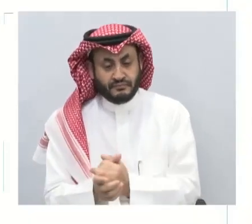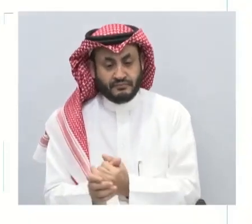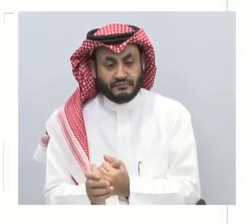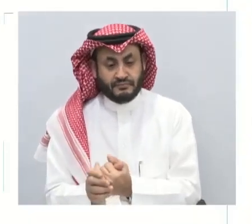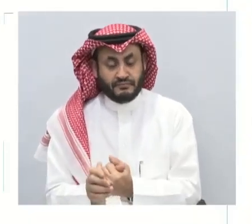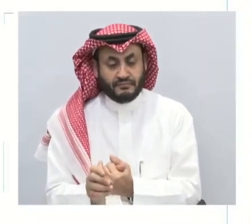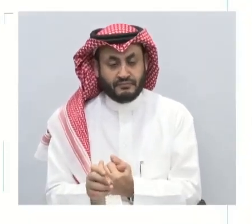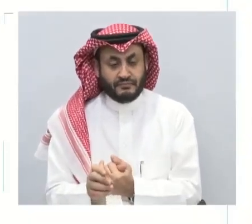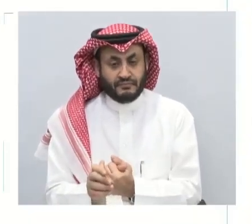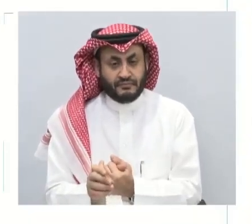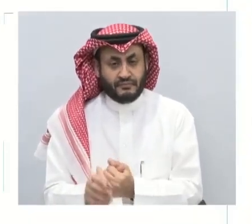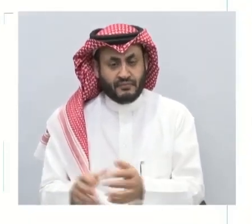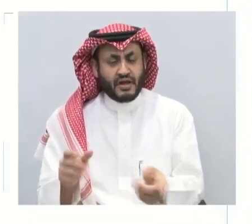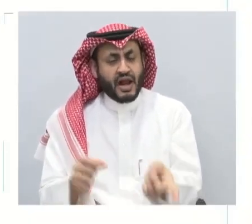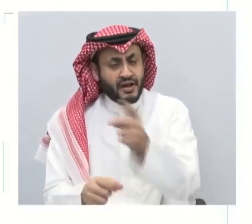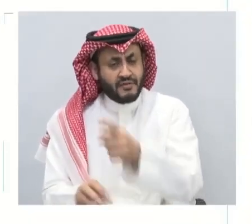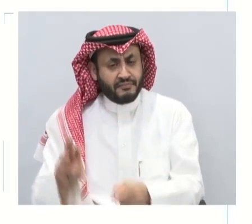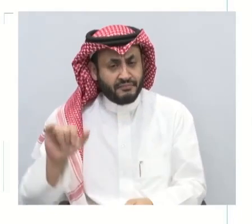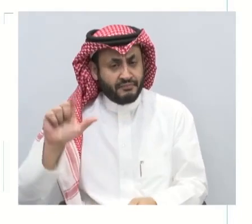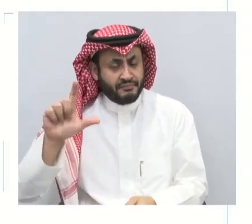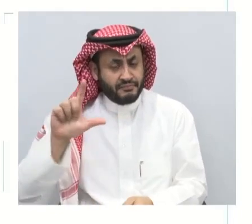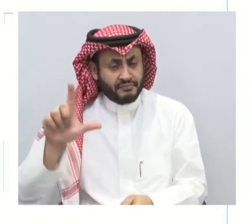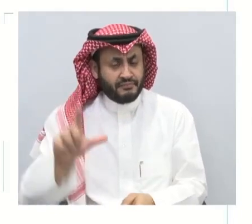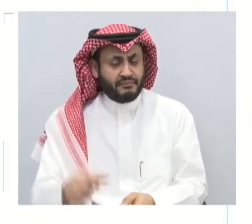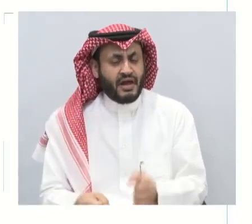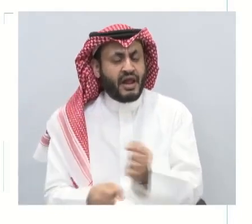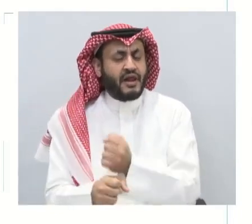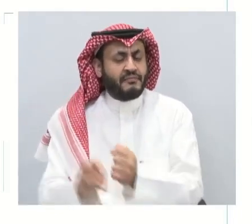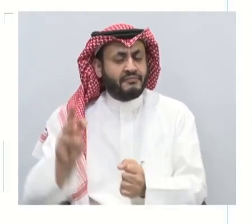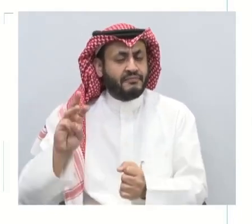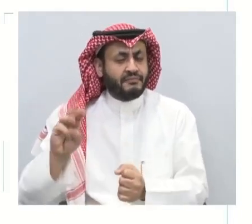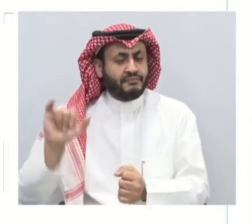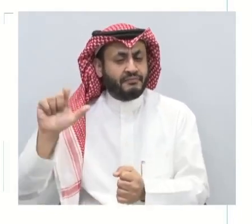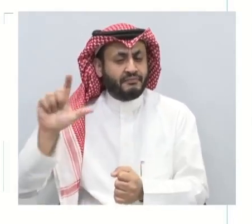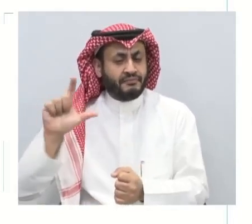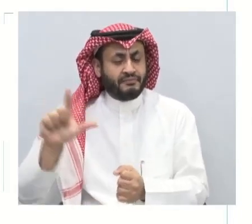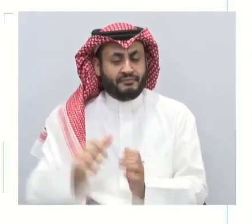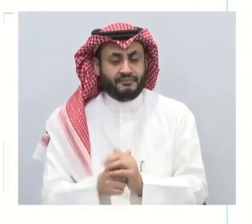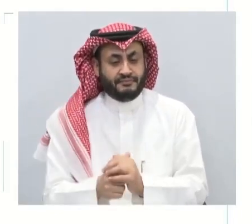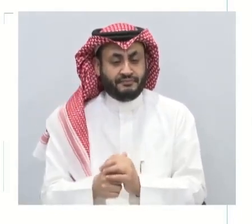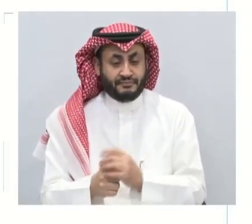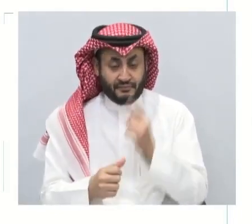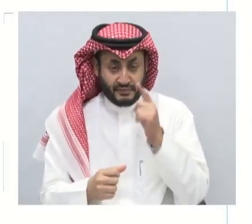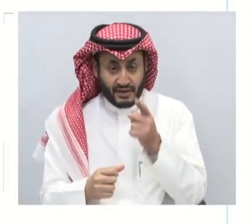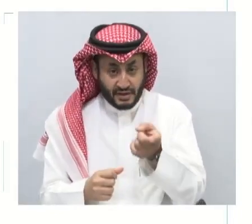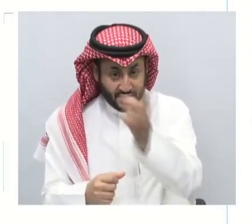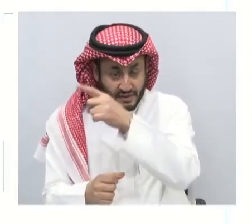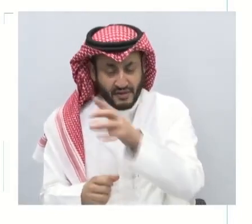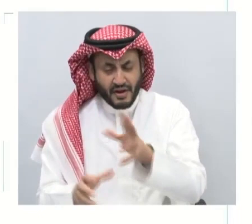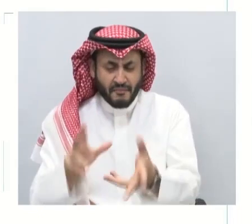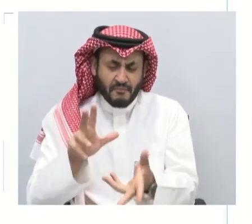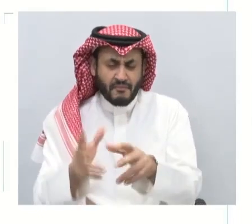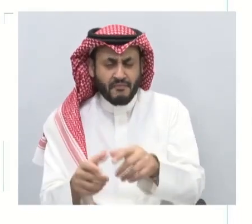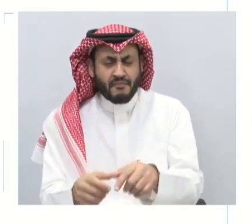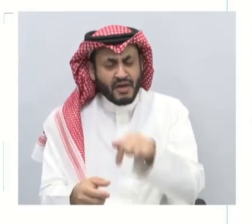about future with will. We use will to talk about something that you think will or will not happen in the future.